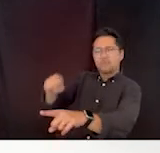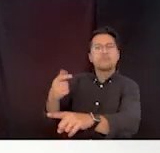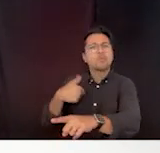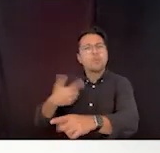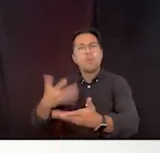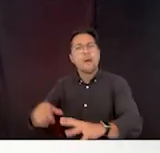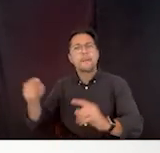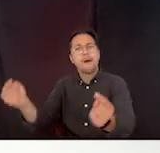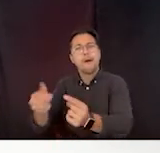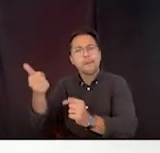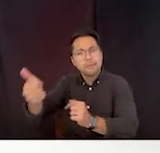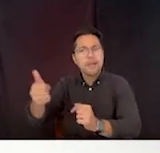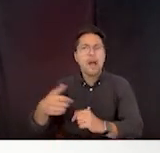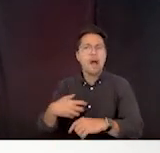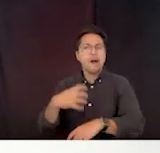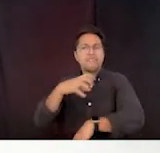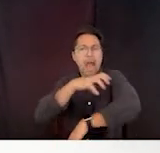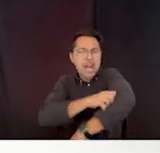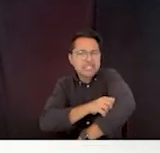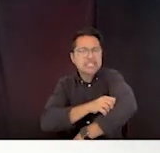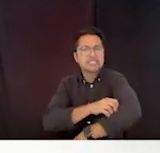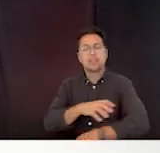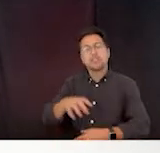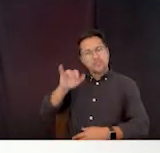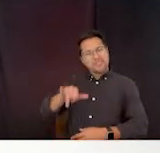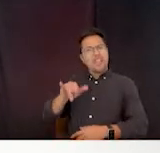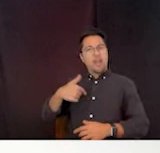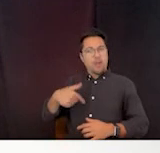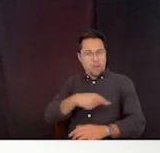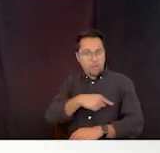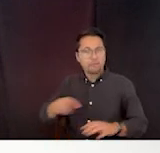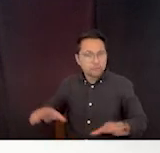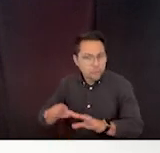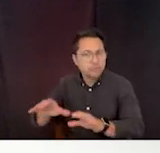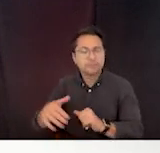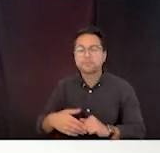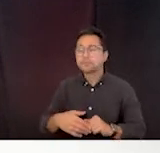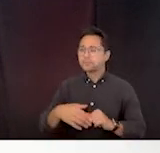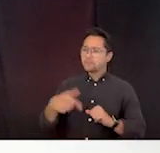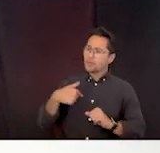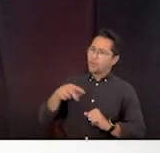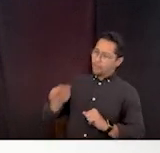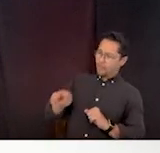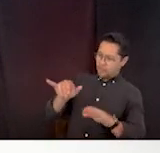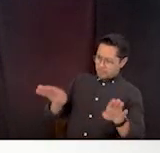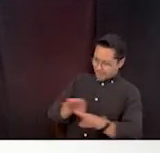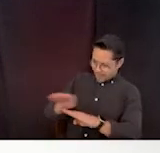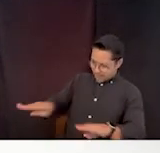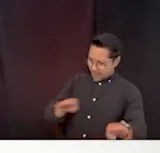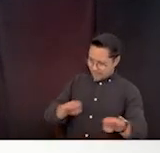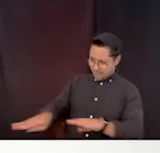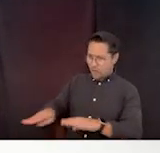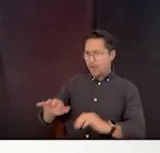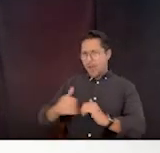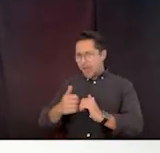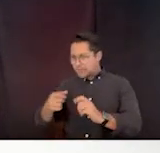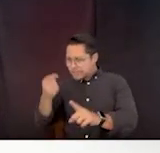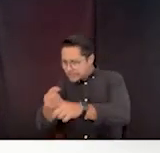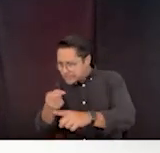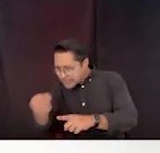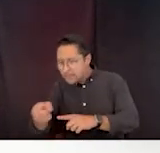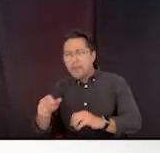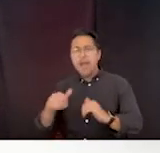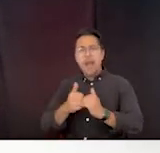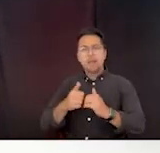harming himself and tearing his skin. So it's things like that that we work on. So we look on what's that behavior doing for them, how can we meet that in a